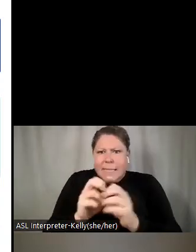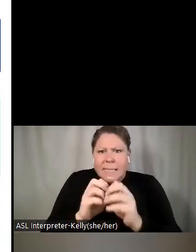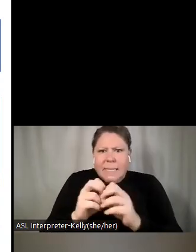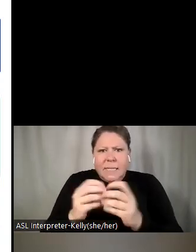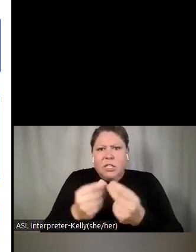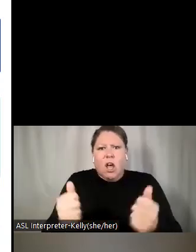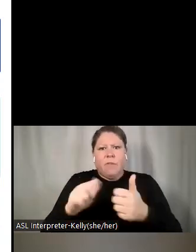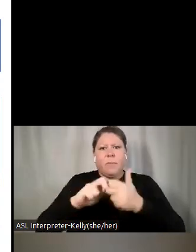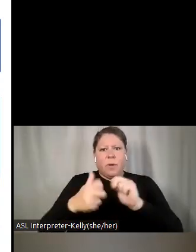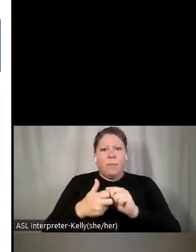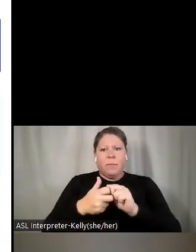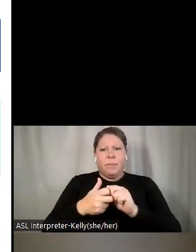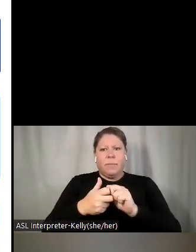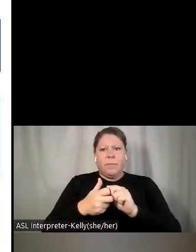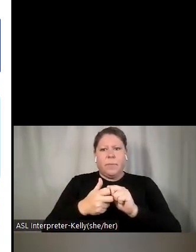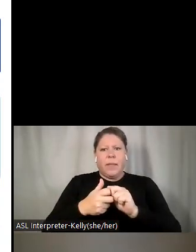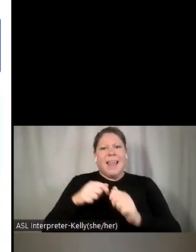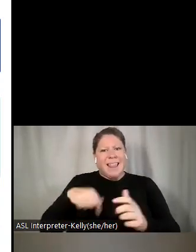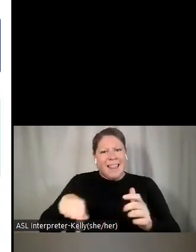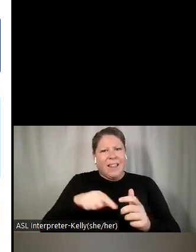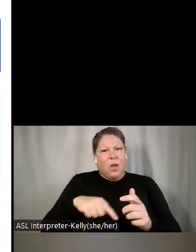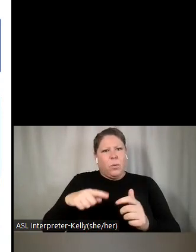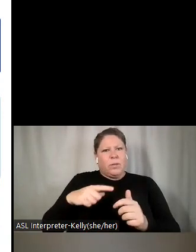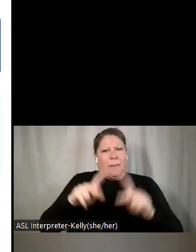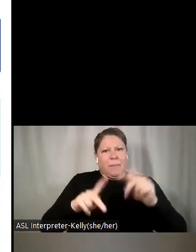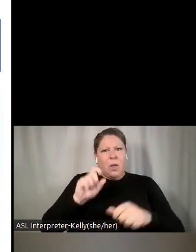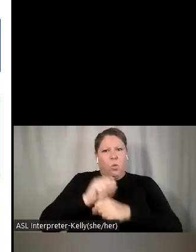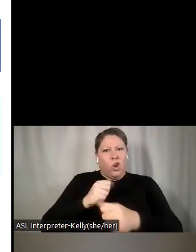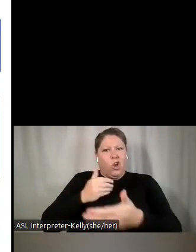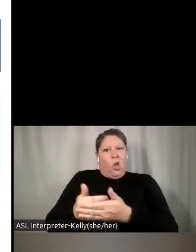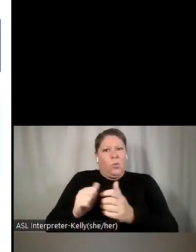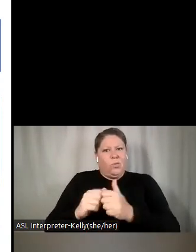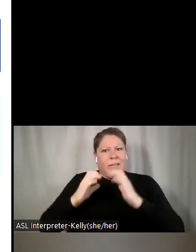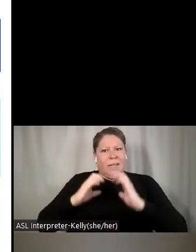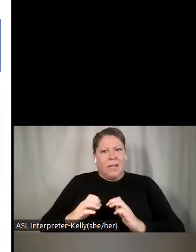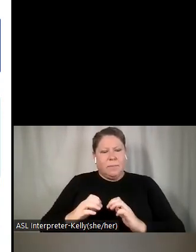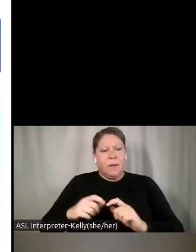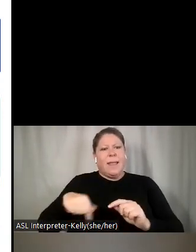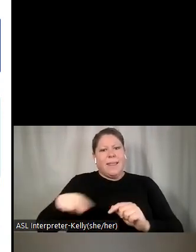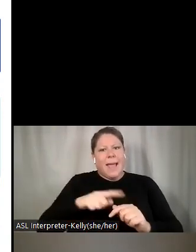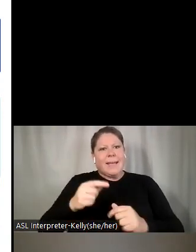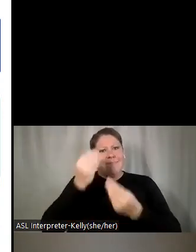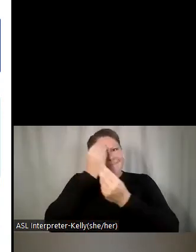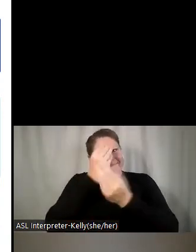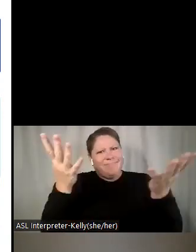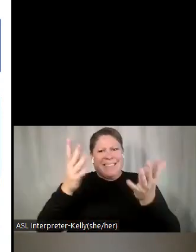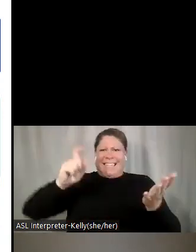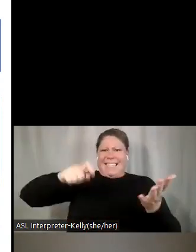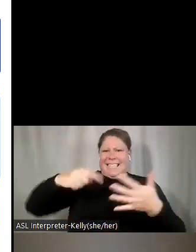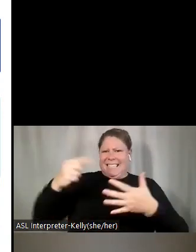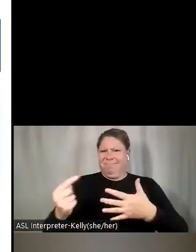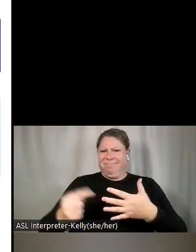closest with our customer can call out the specific needs to better support a